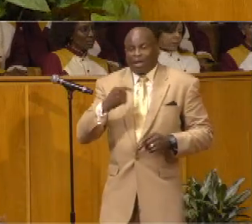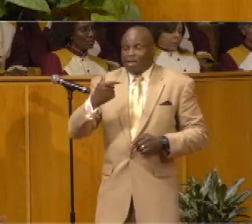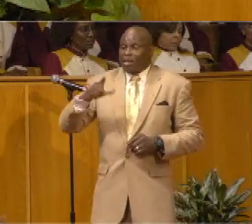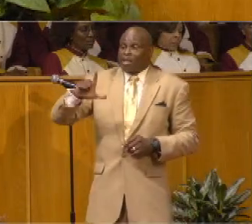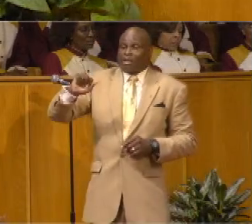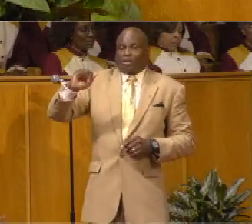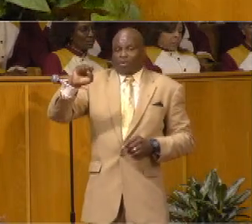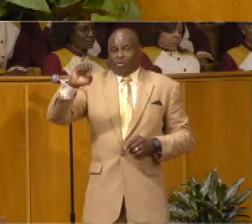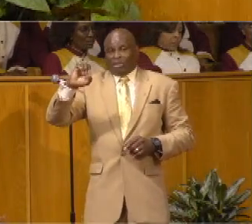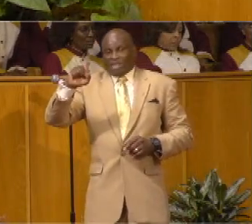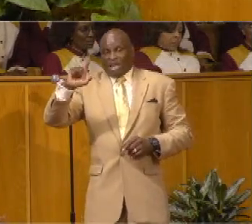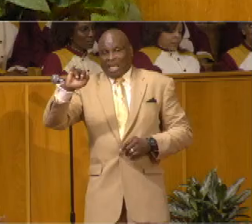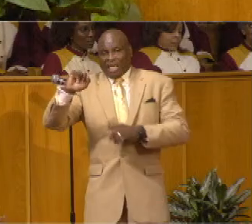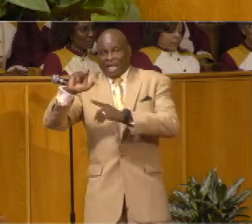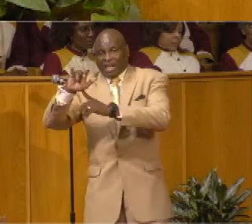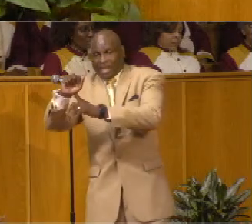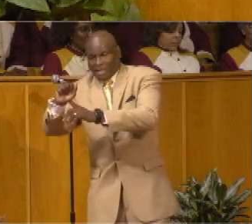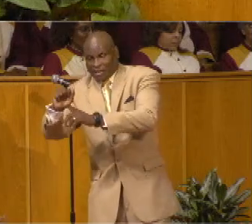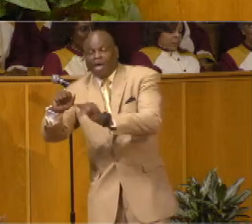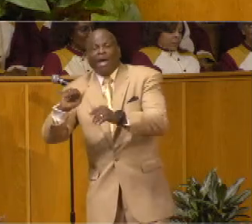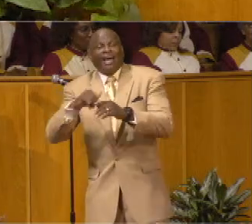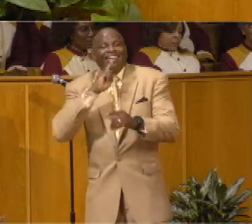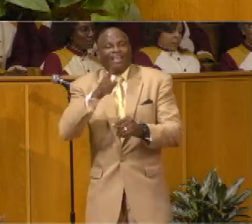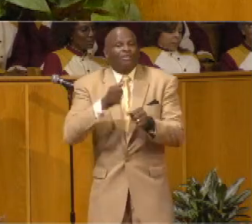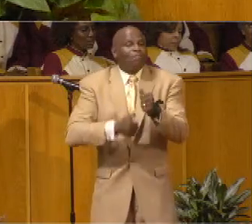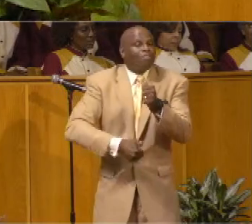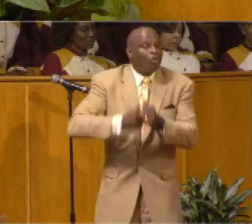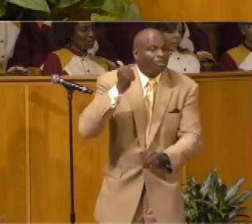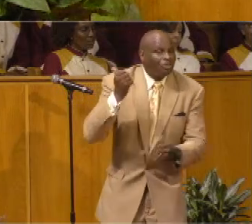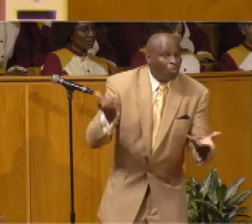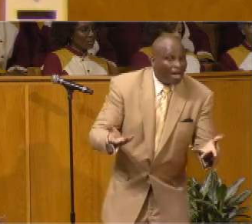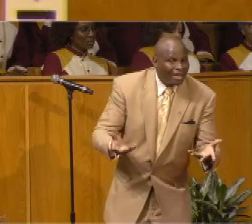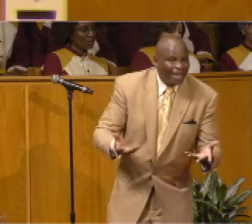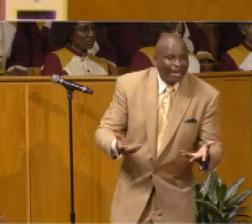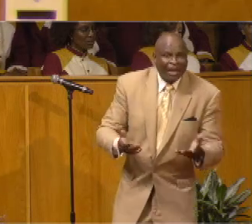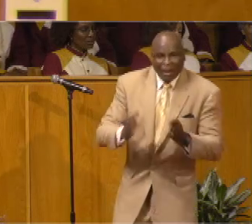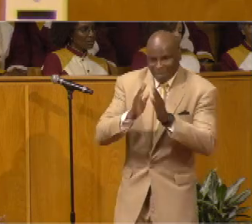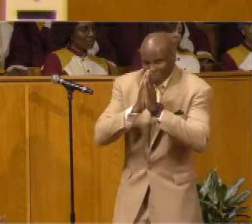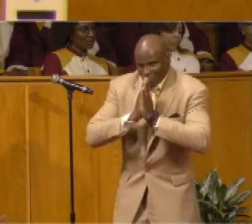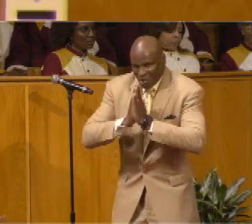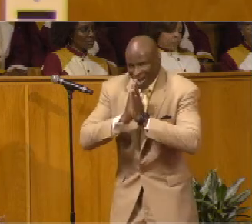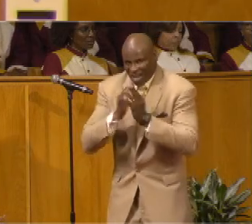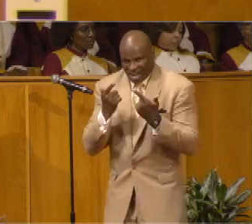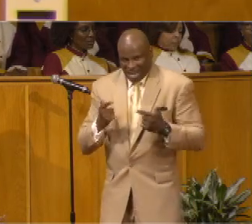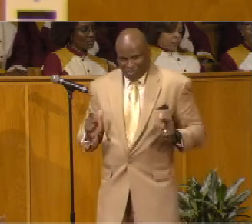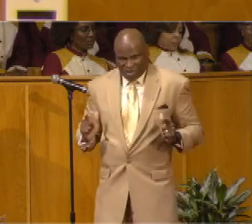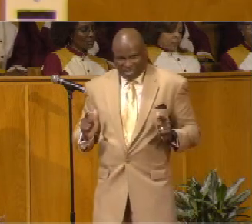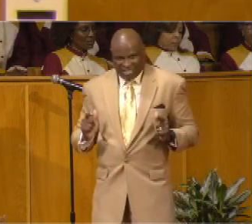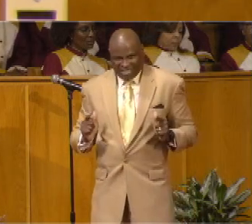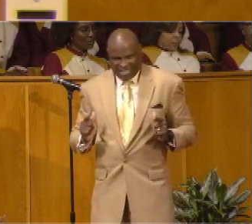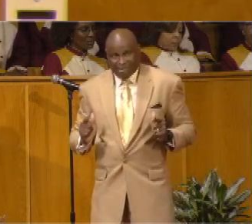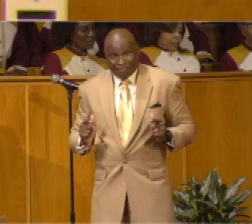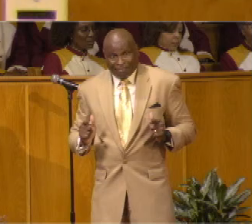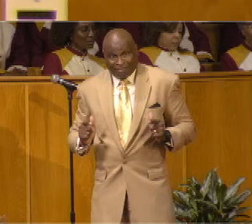glossolalia is primarily prayer language.